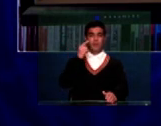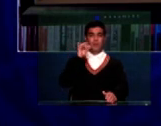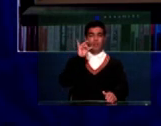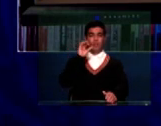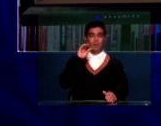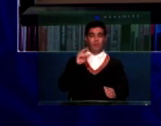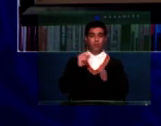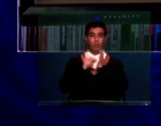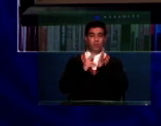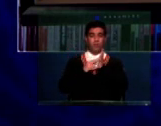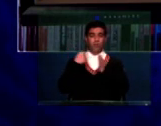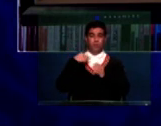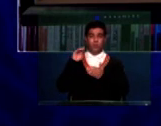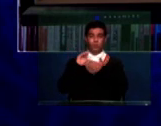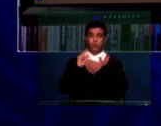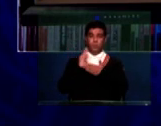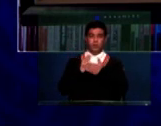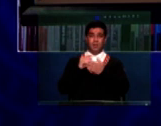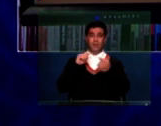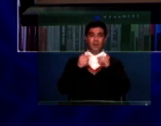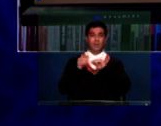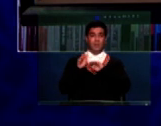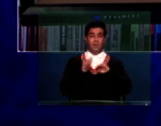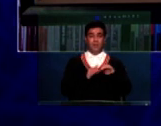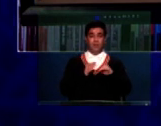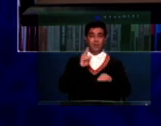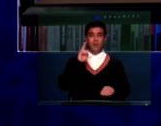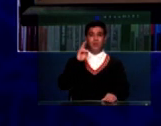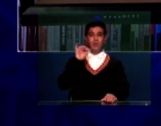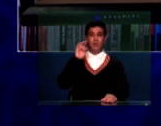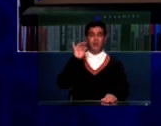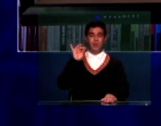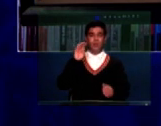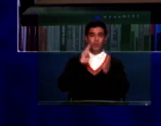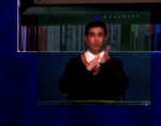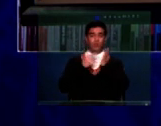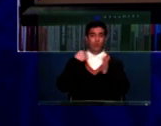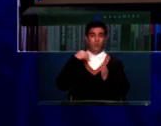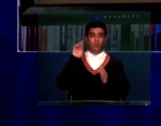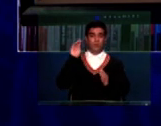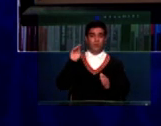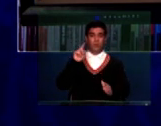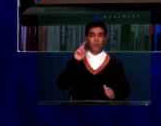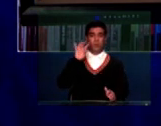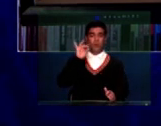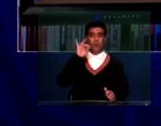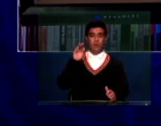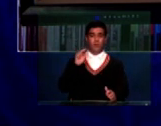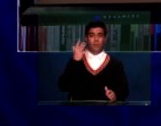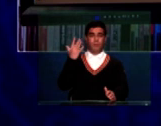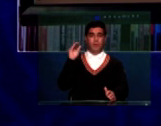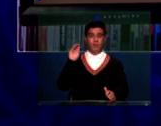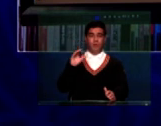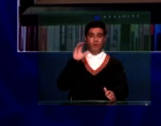18 sonini qo'yamiz. Reaksiyadan keyin kaliy manganat oldiga 9 sonini, kaliy xlorid oldiga 5, suv